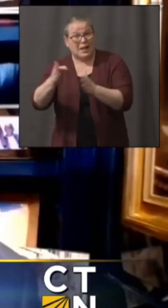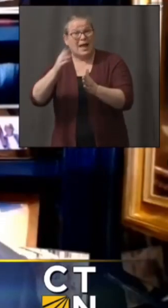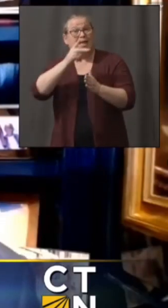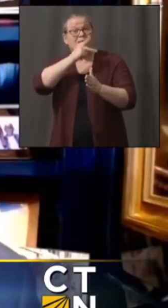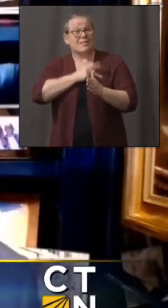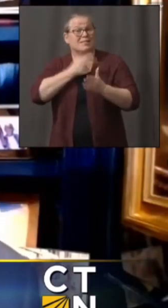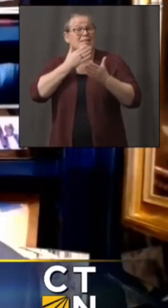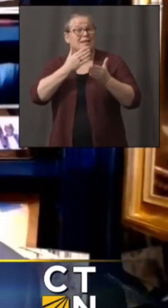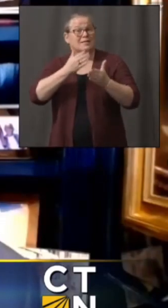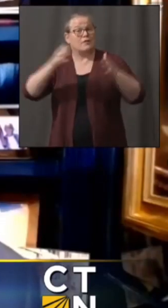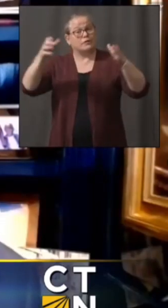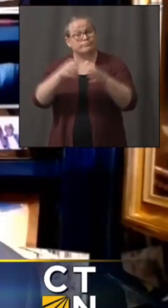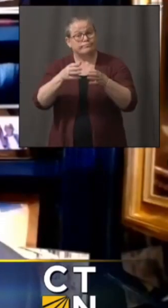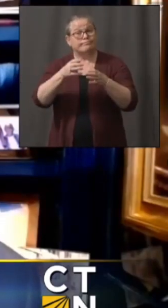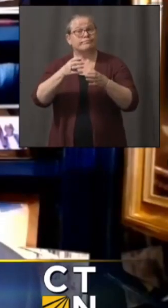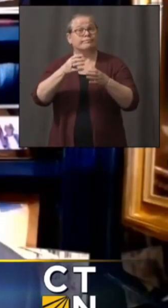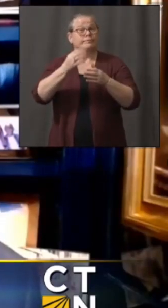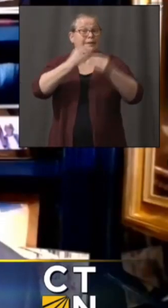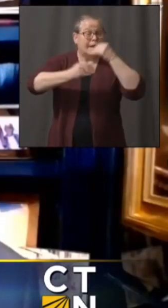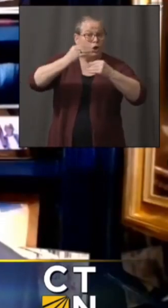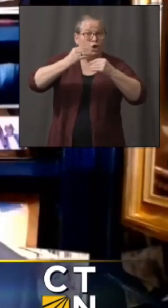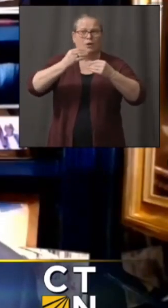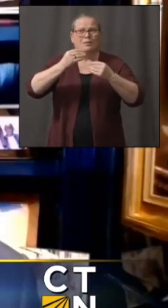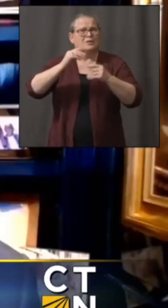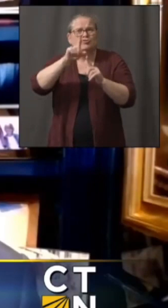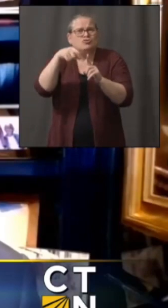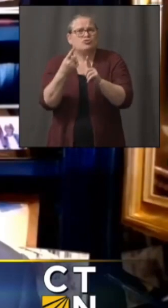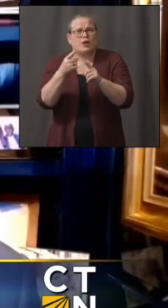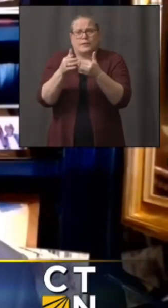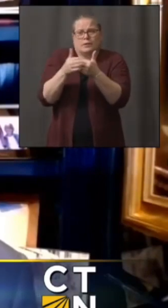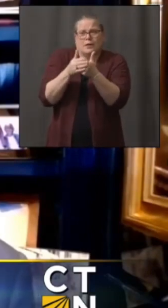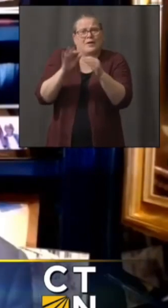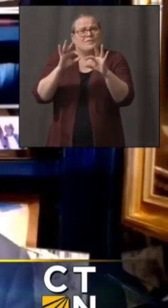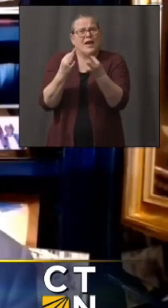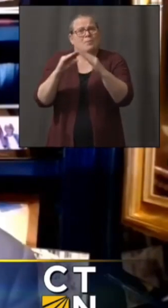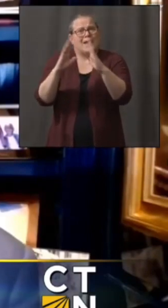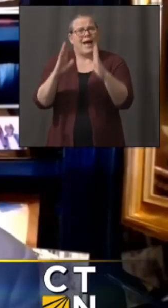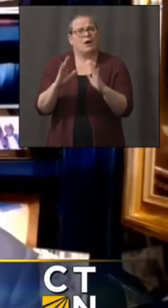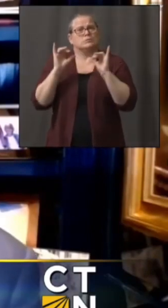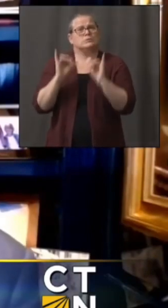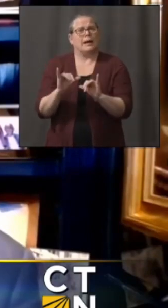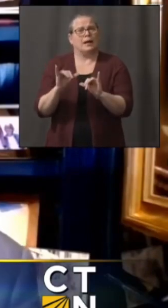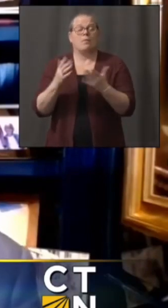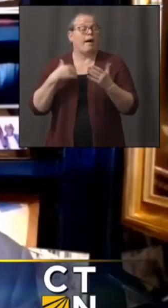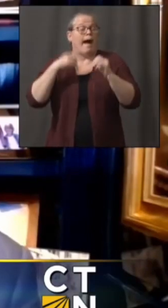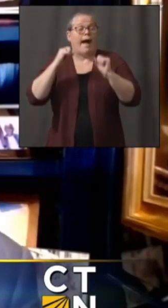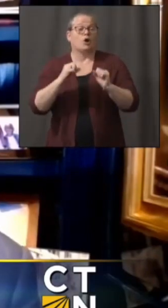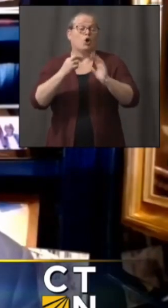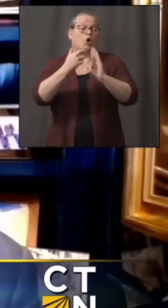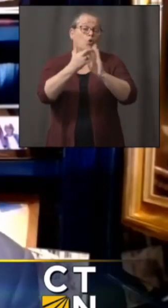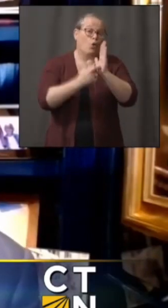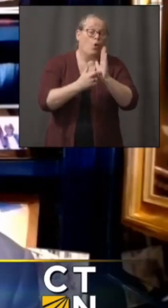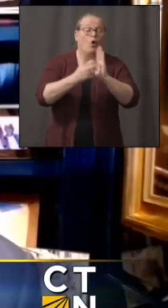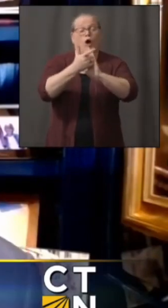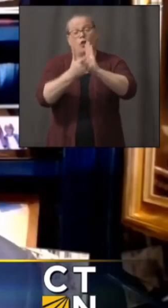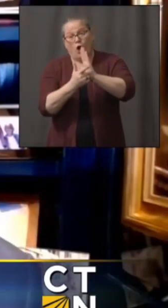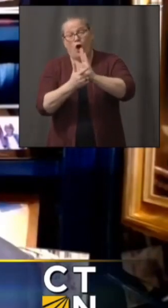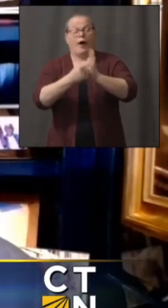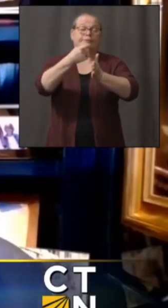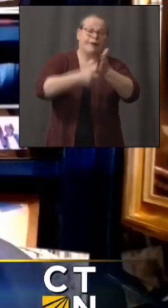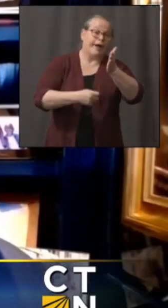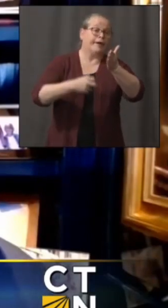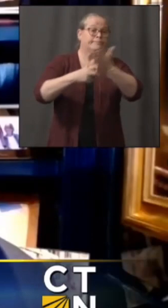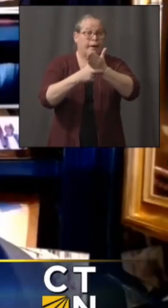members. I can set a rule. I can set a law. I can pretend we're going to have fines. That's meaningless. But you know what our strong guidance